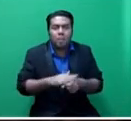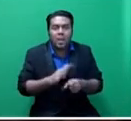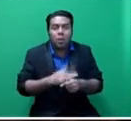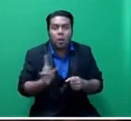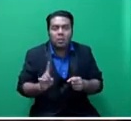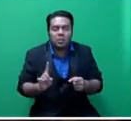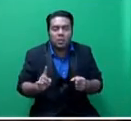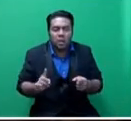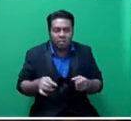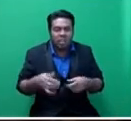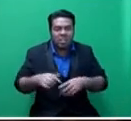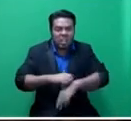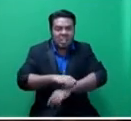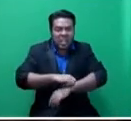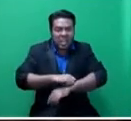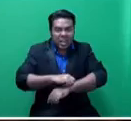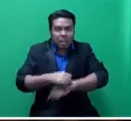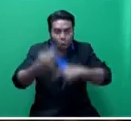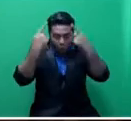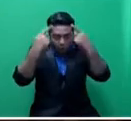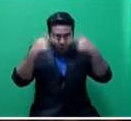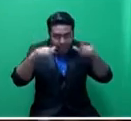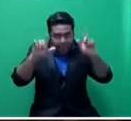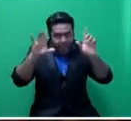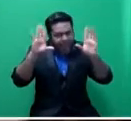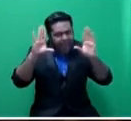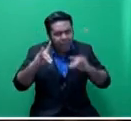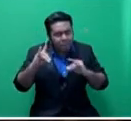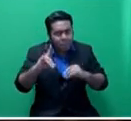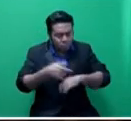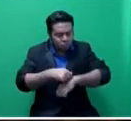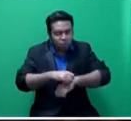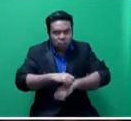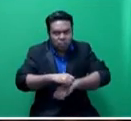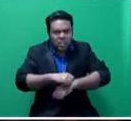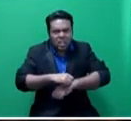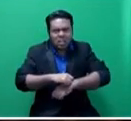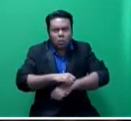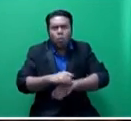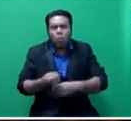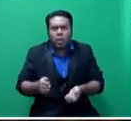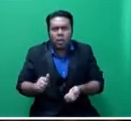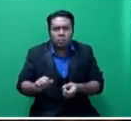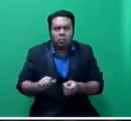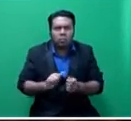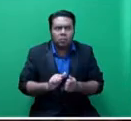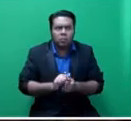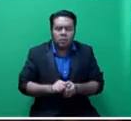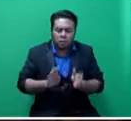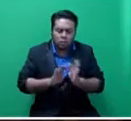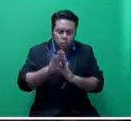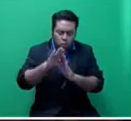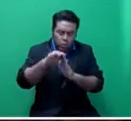fermented the hide and then sent it across to Australia for the processing, but that has been closed as well, 2004. So the